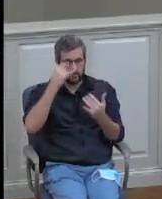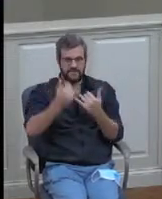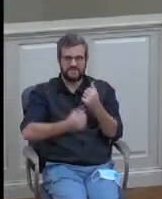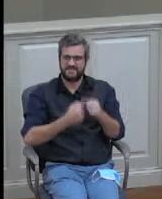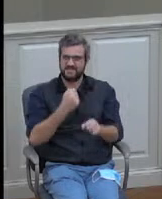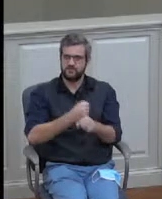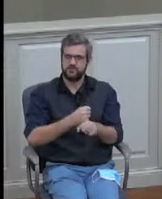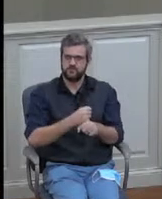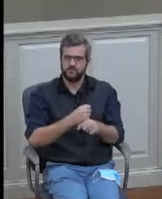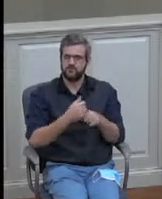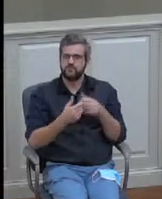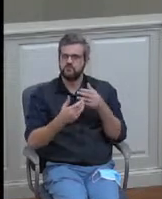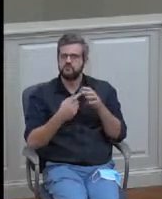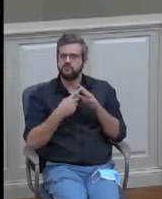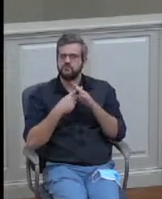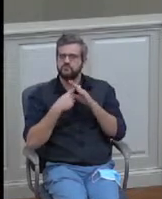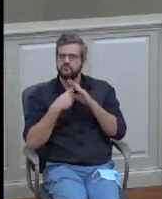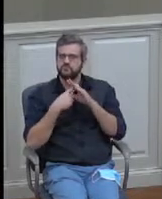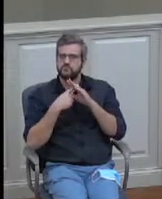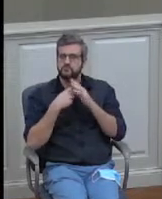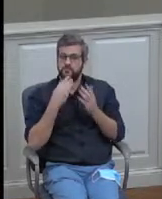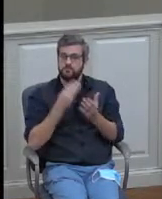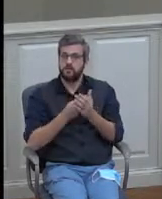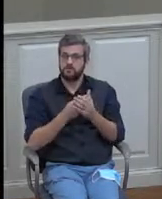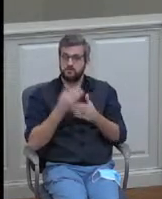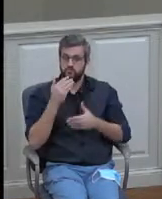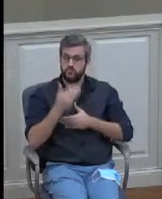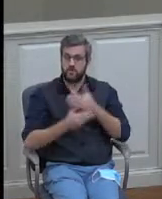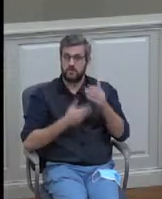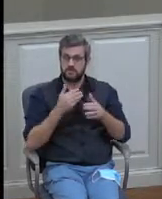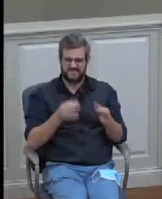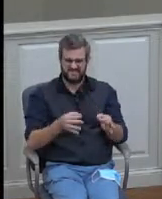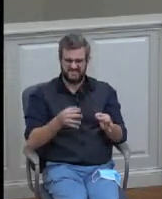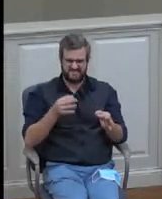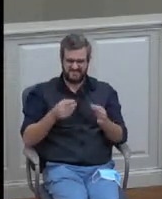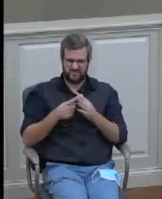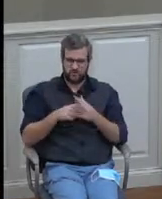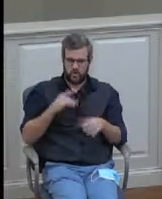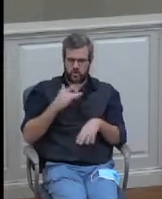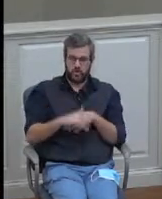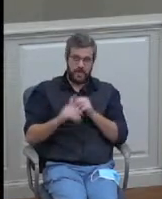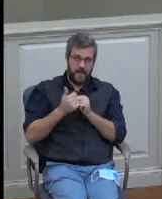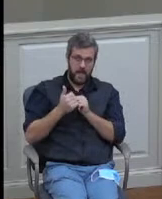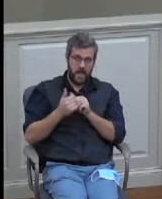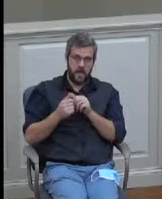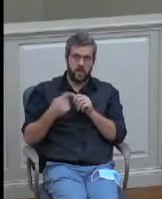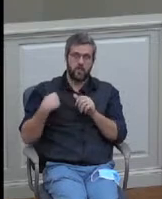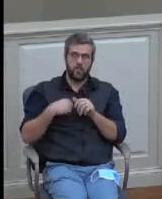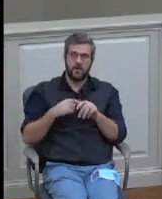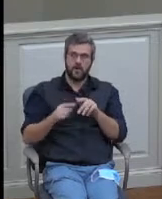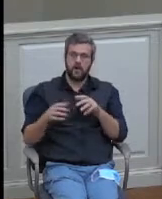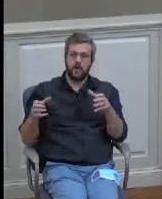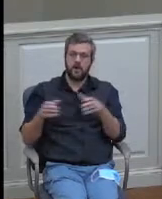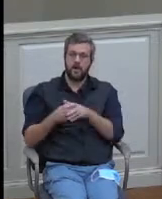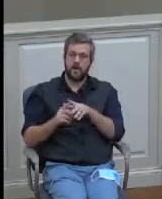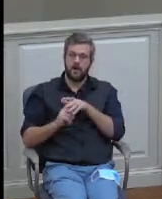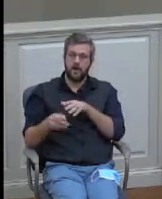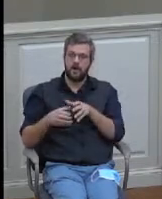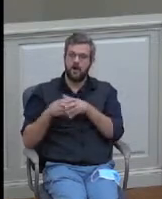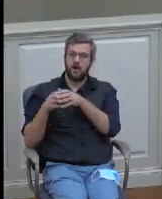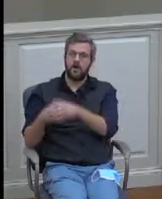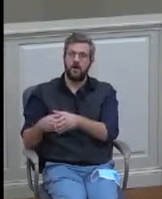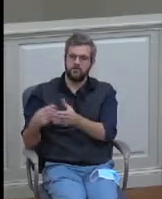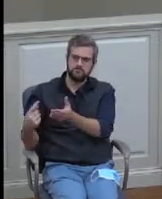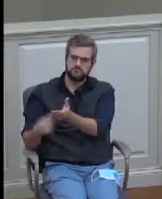really start the budget process a little bit early with just a retreat to really